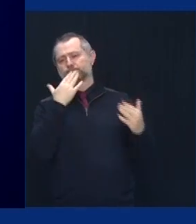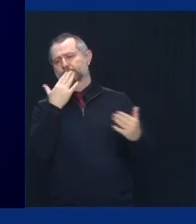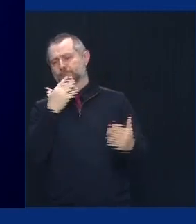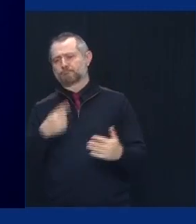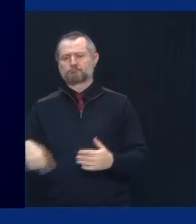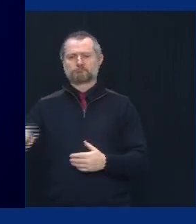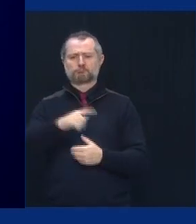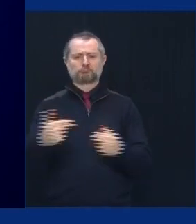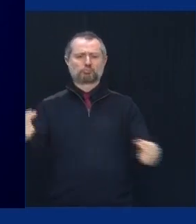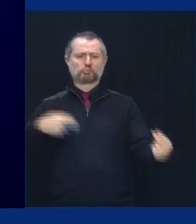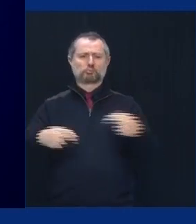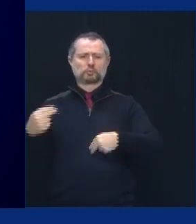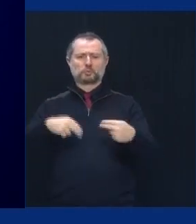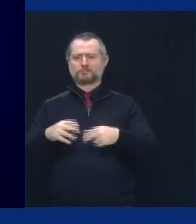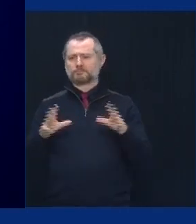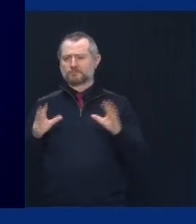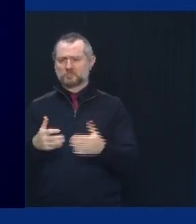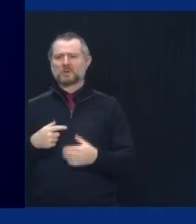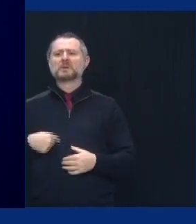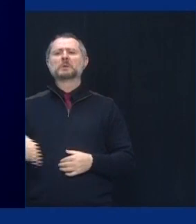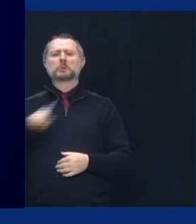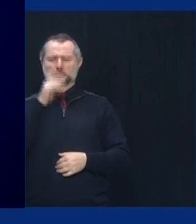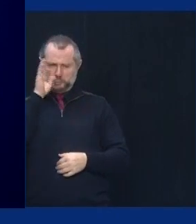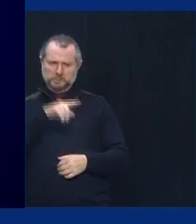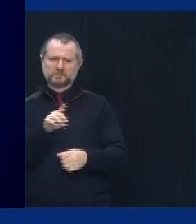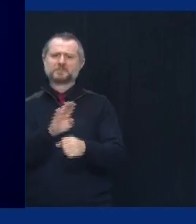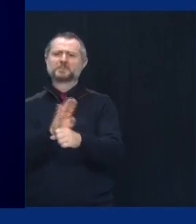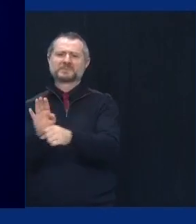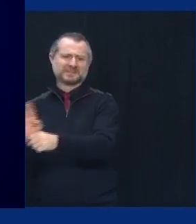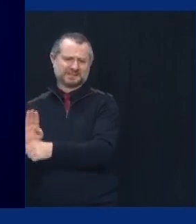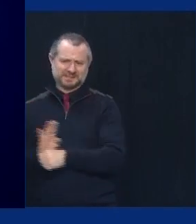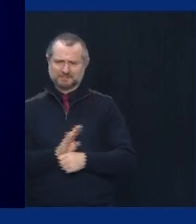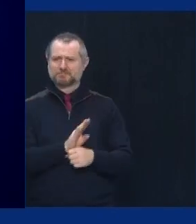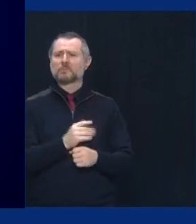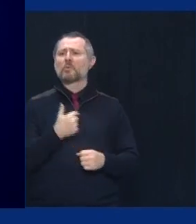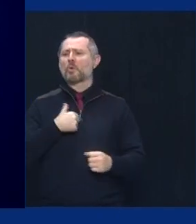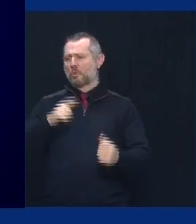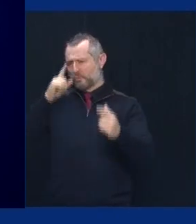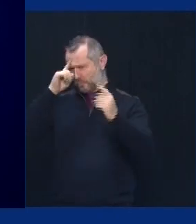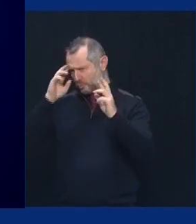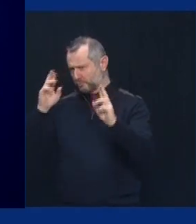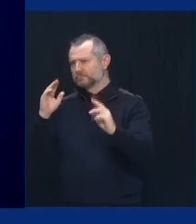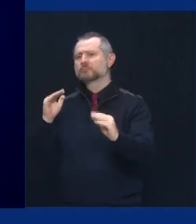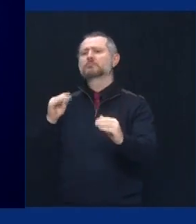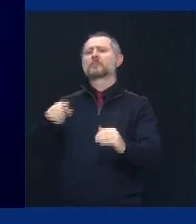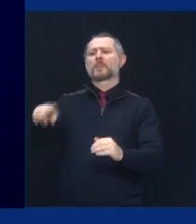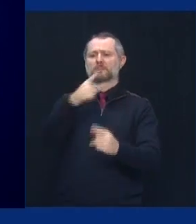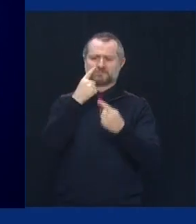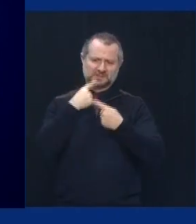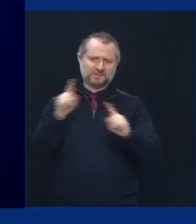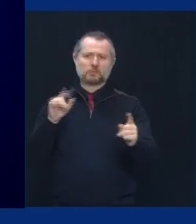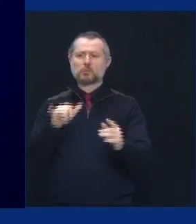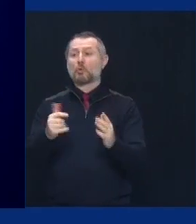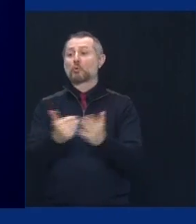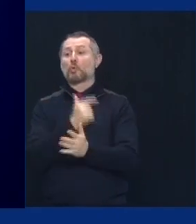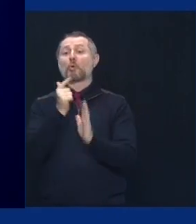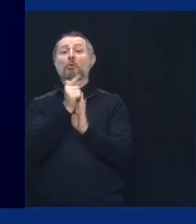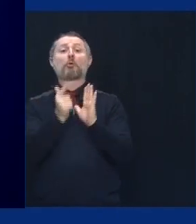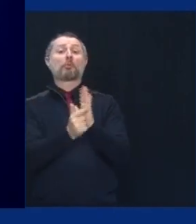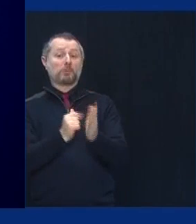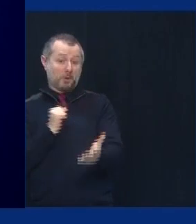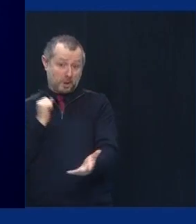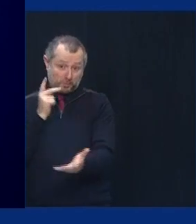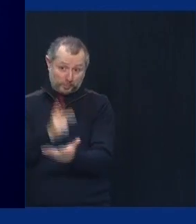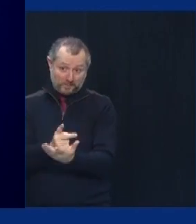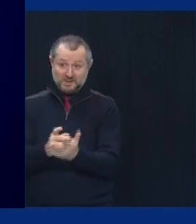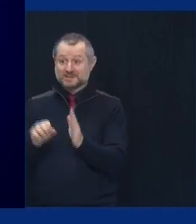us today. I know you're all busy. I know we wish you all success on that package you're working on. State and local, state